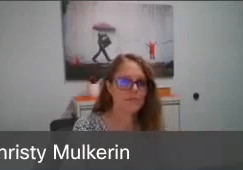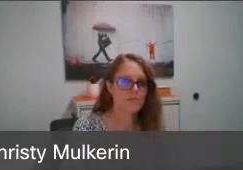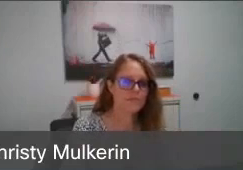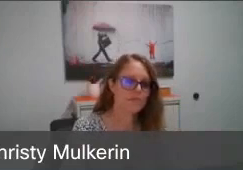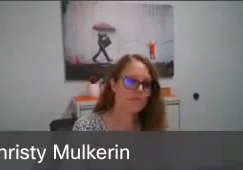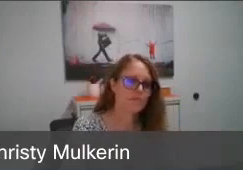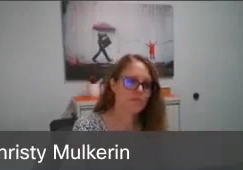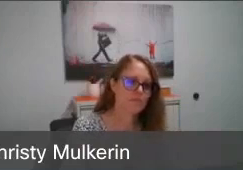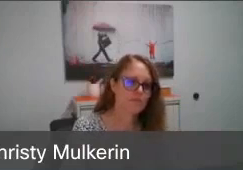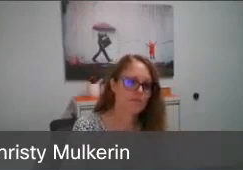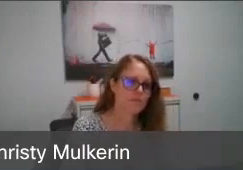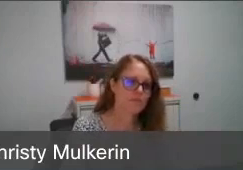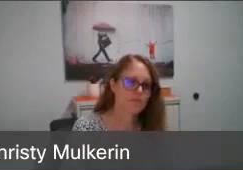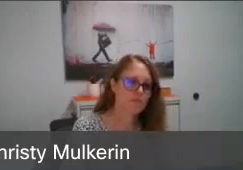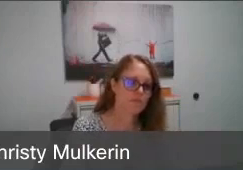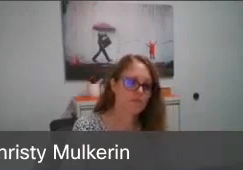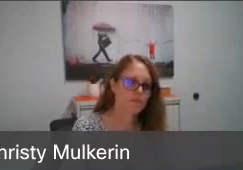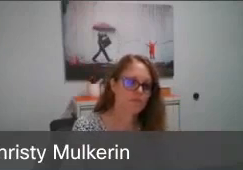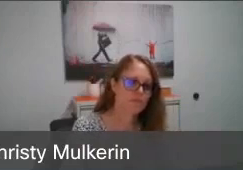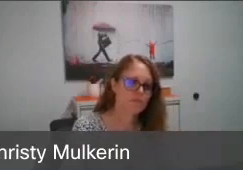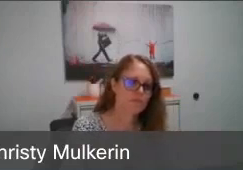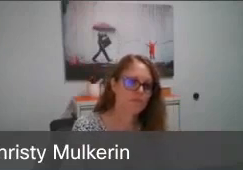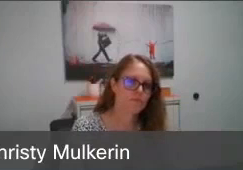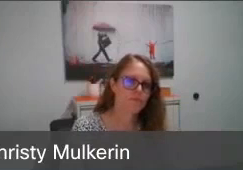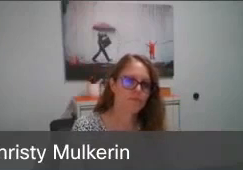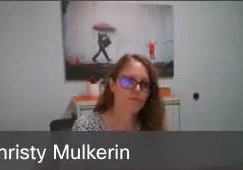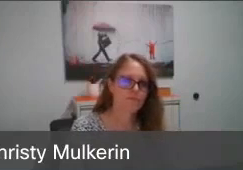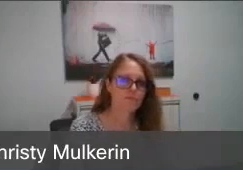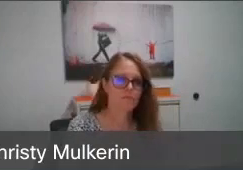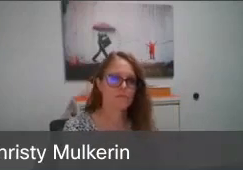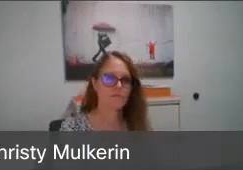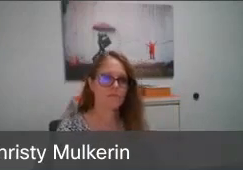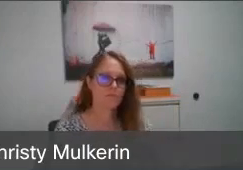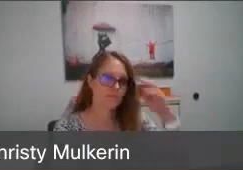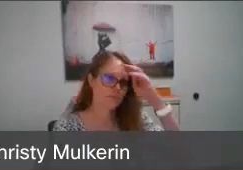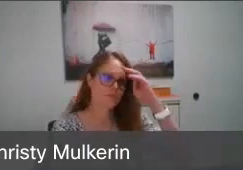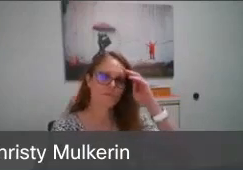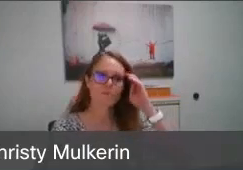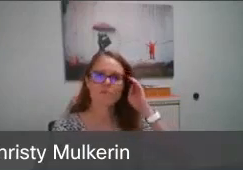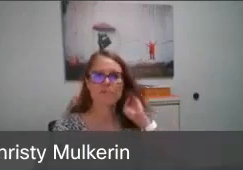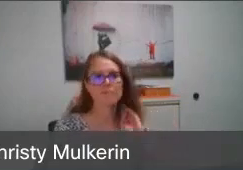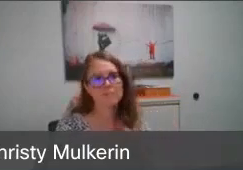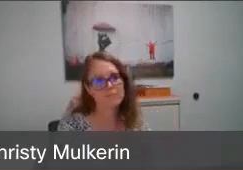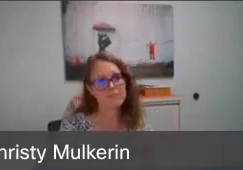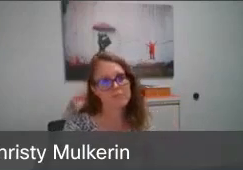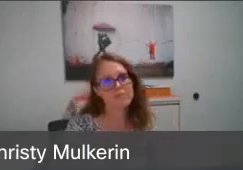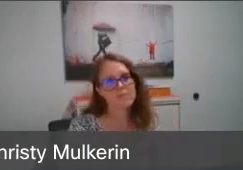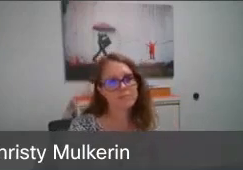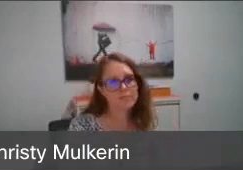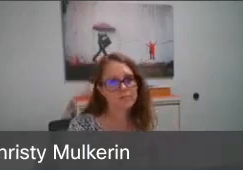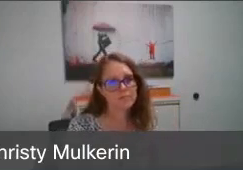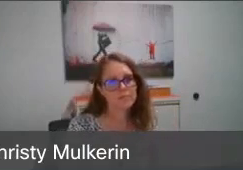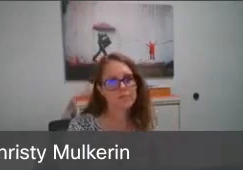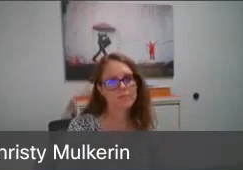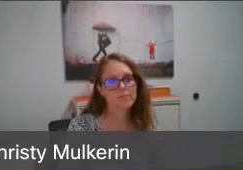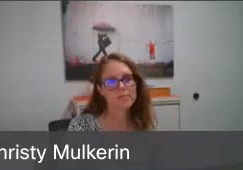some easy interventions improve that through socialization and decreasing the time these mentally ill clients had to be alone. It was